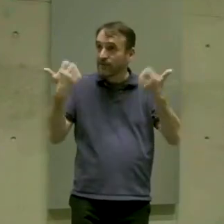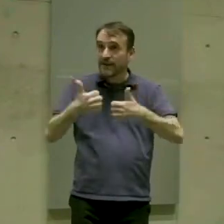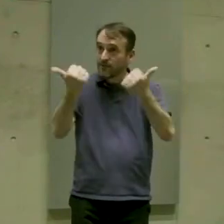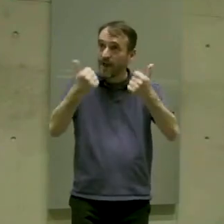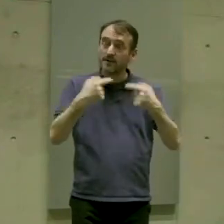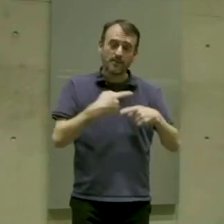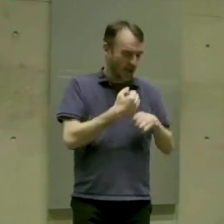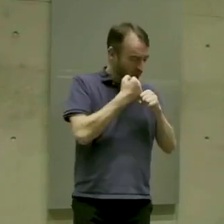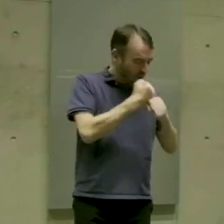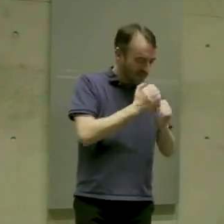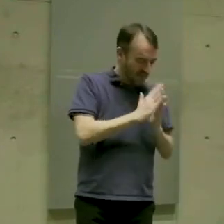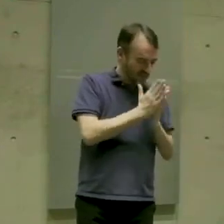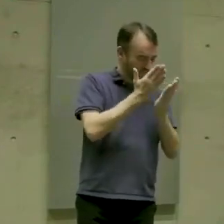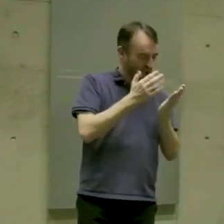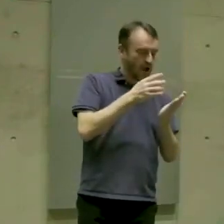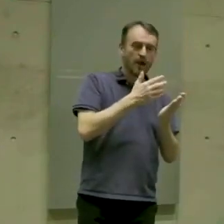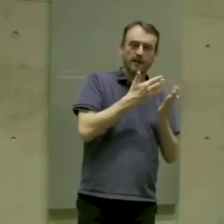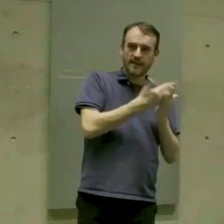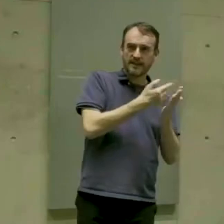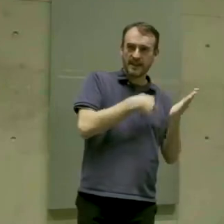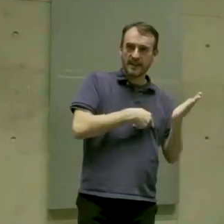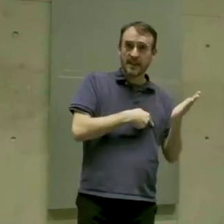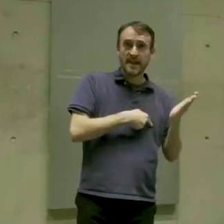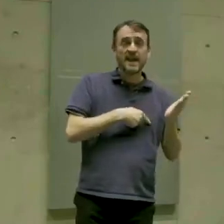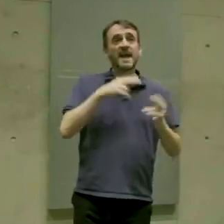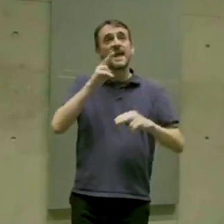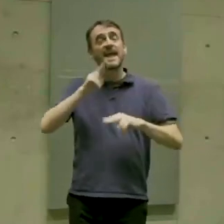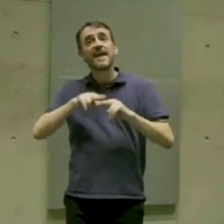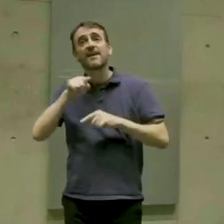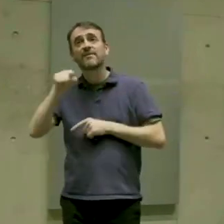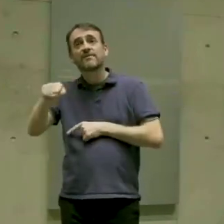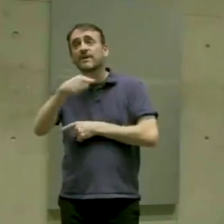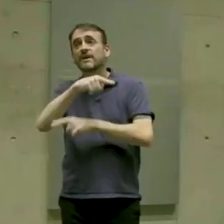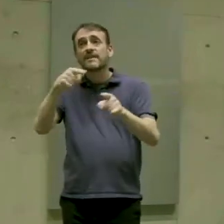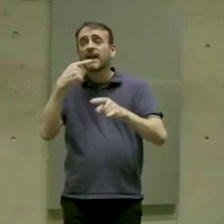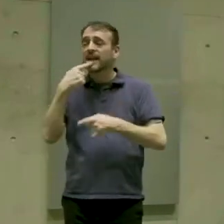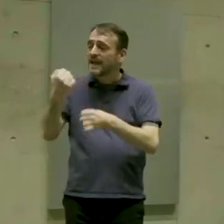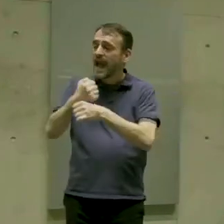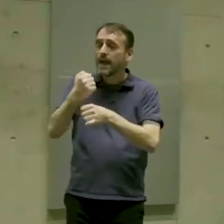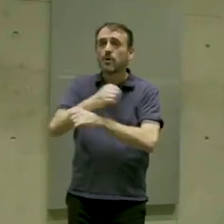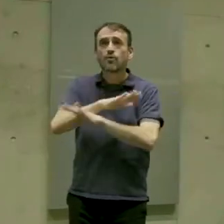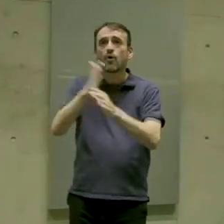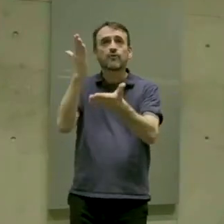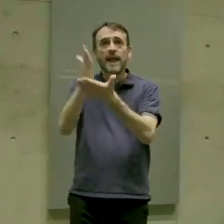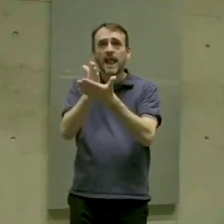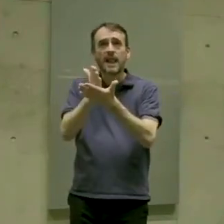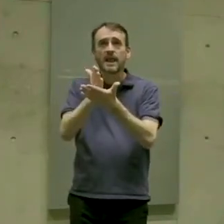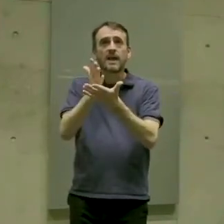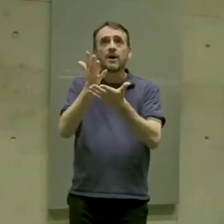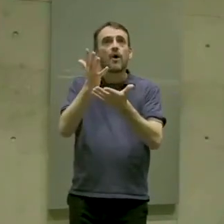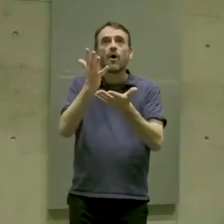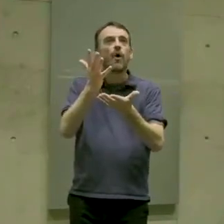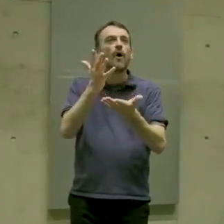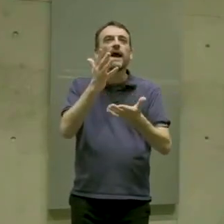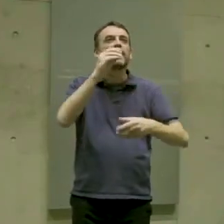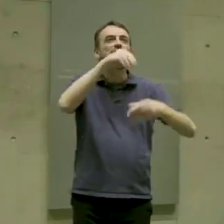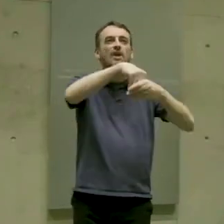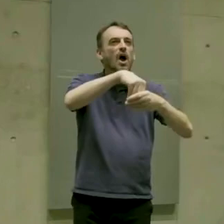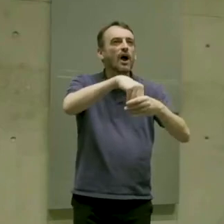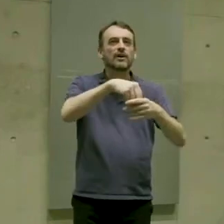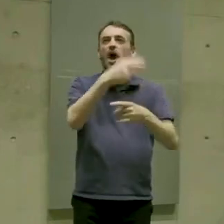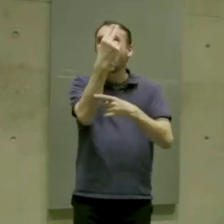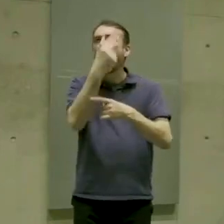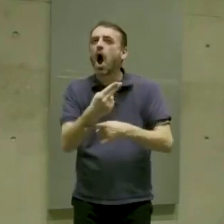ever starts describing your game as not real, insert medium here, that's like a really good sign that you're on the right track and you should keep doing whatever it is you're